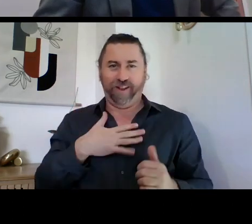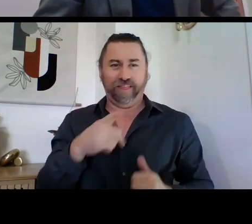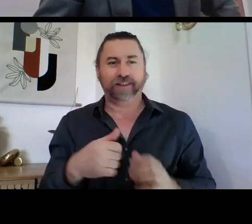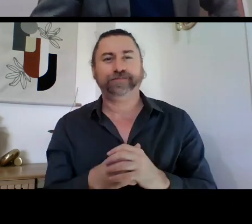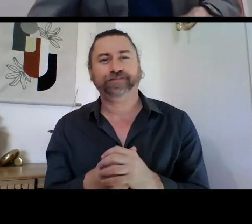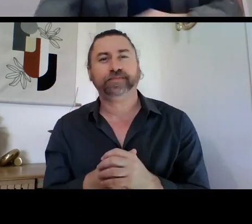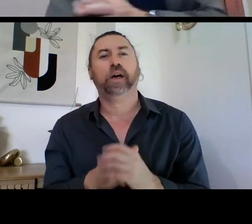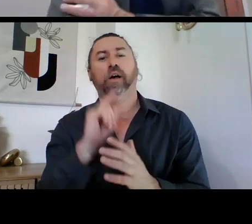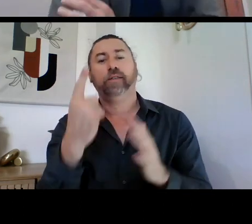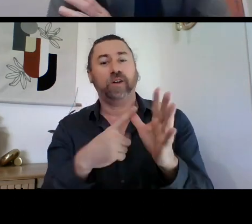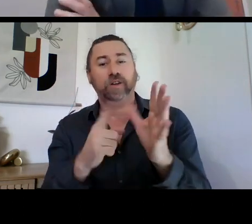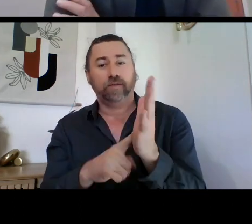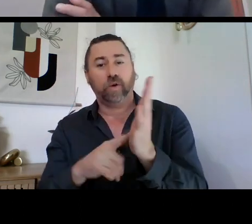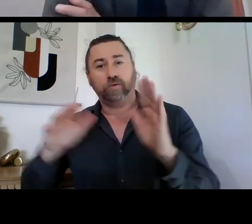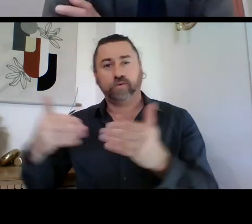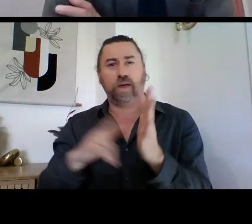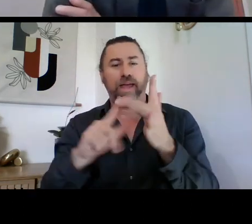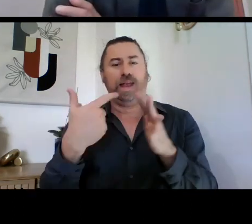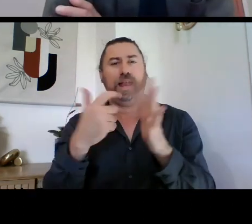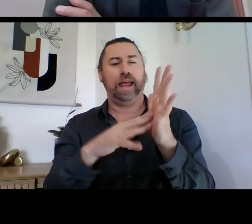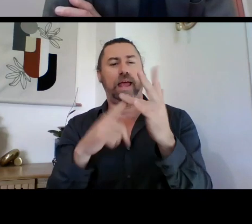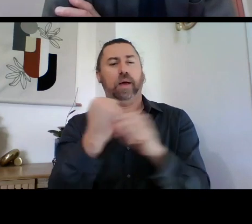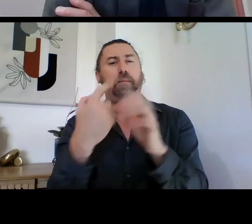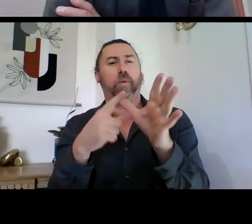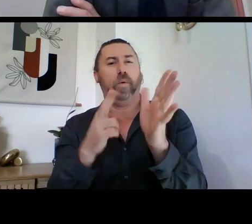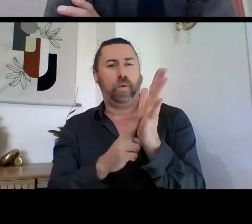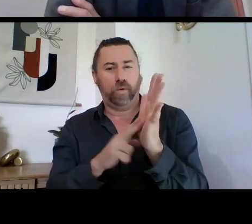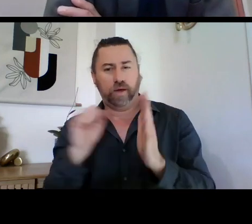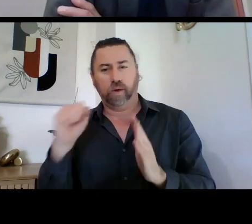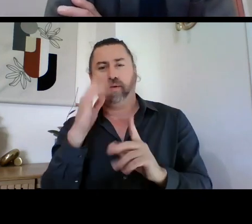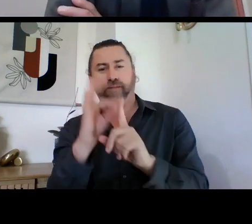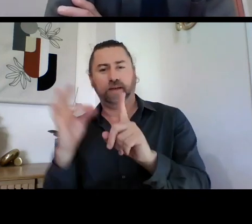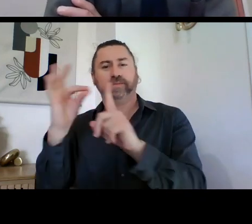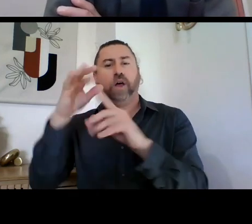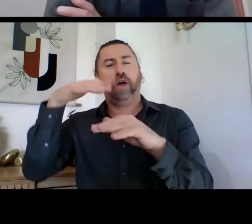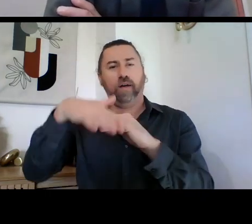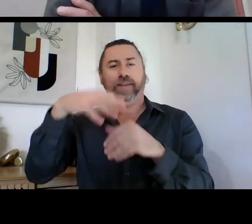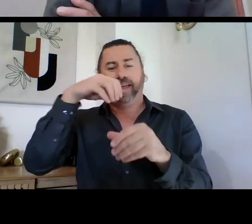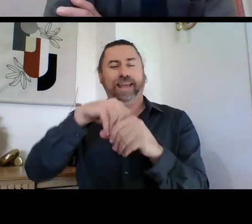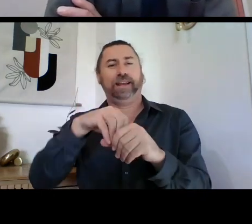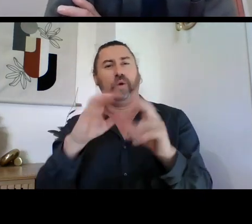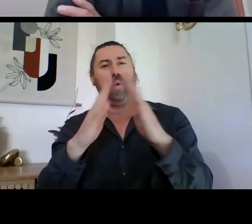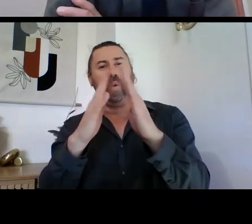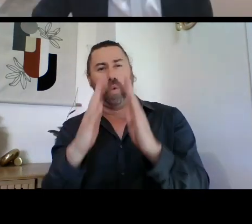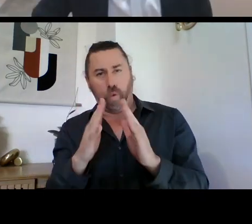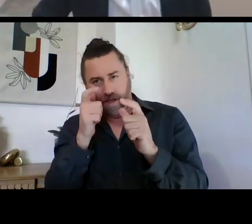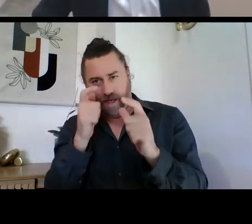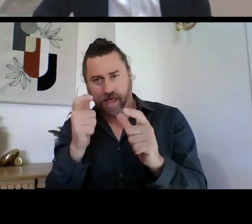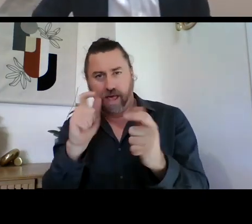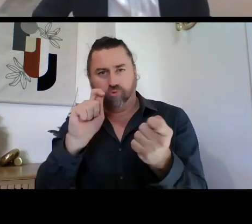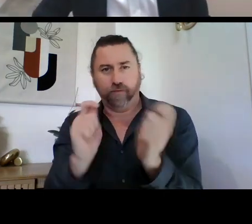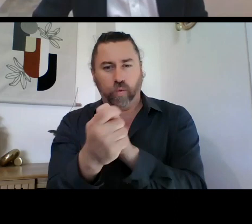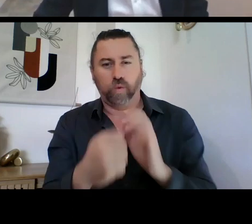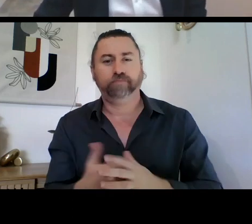up, I'd like to introduce Nick Morgan, who will be providing an update on in-home care reform. Over to you, Nick. Good